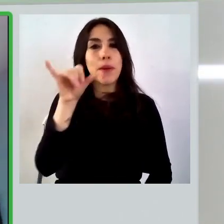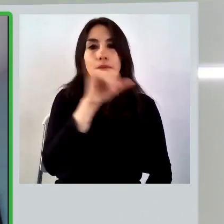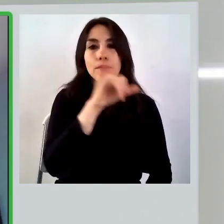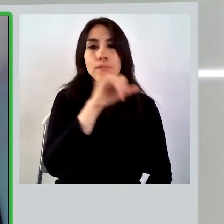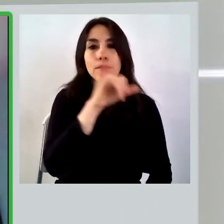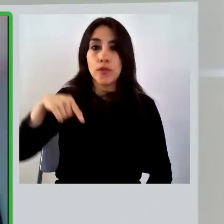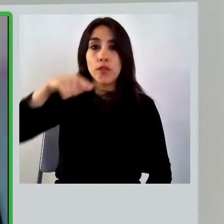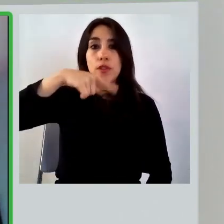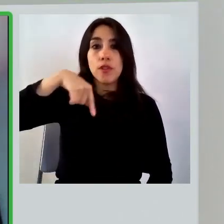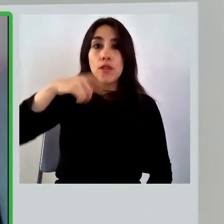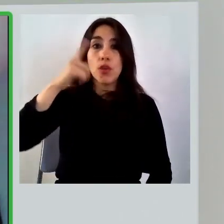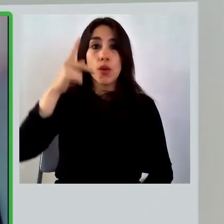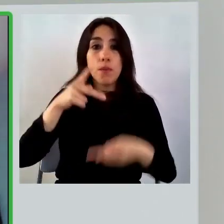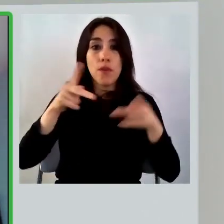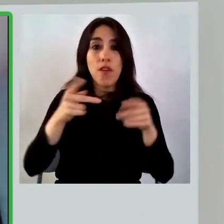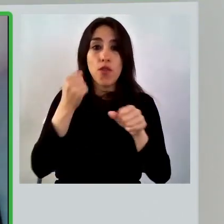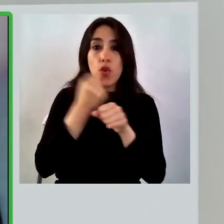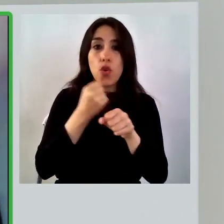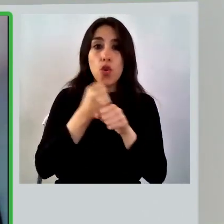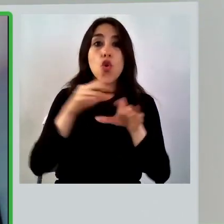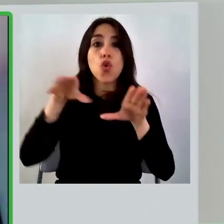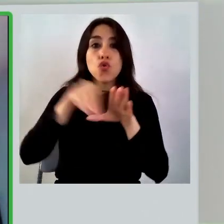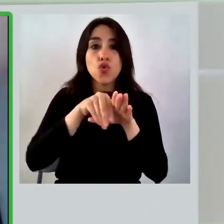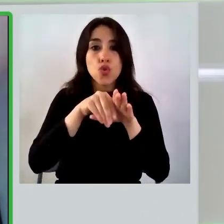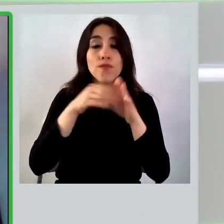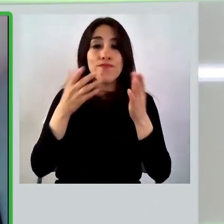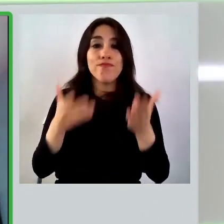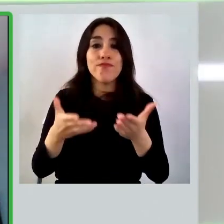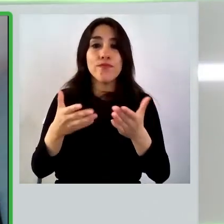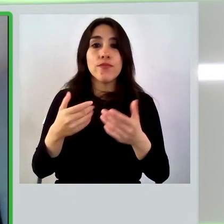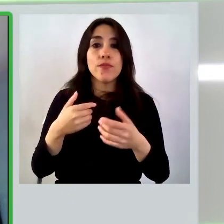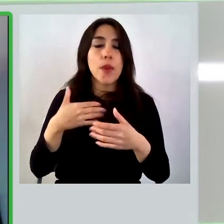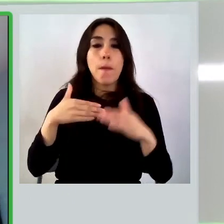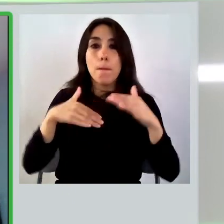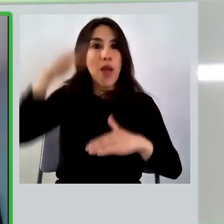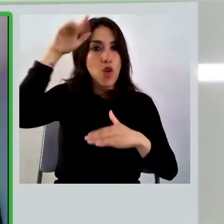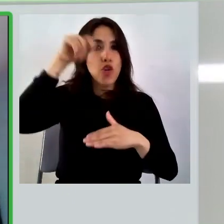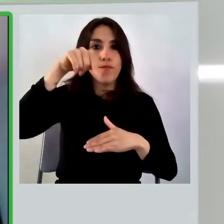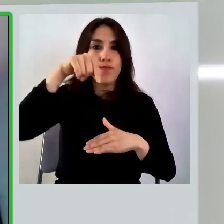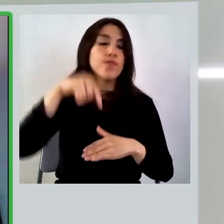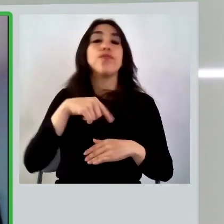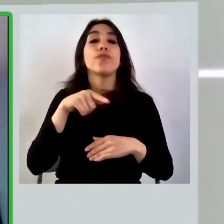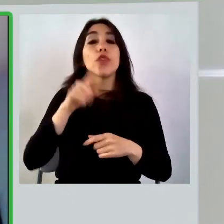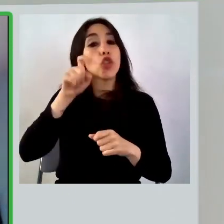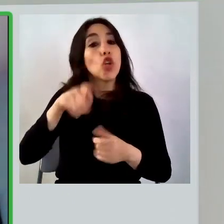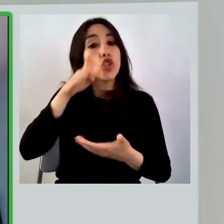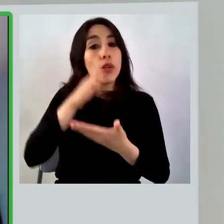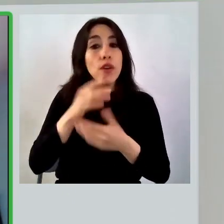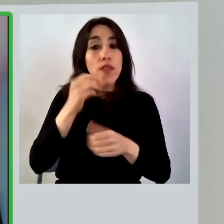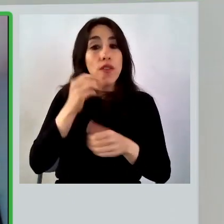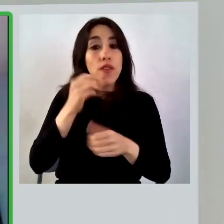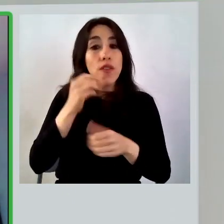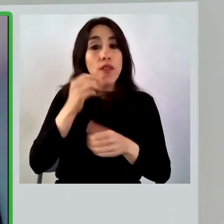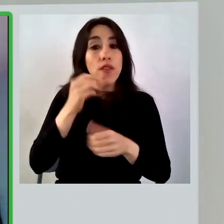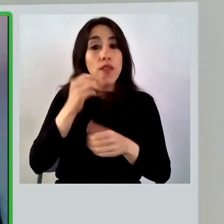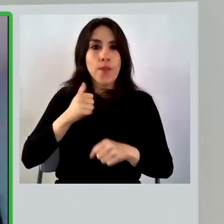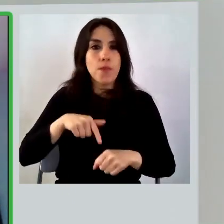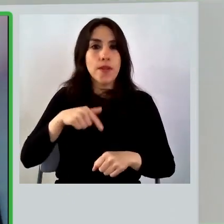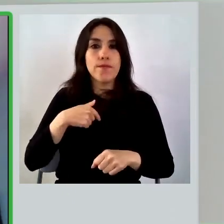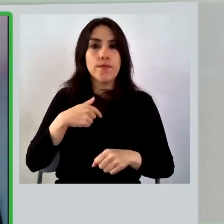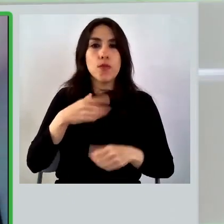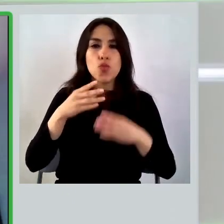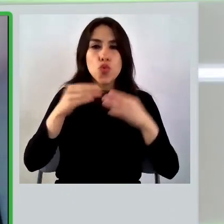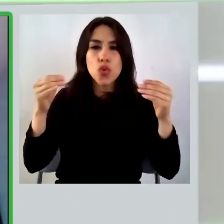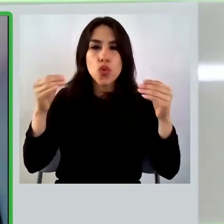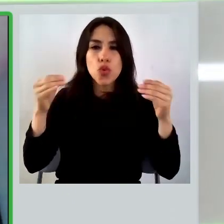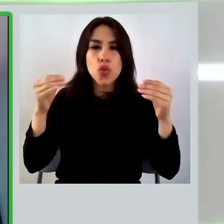I mean, and we have seen that there are several studies, reports, stories on what a culture of